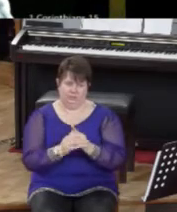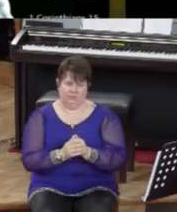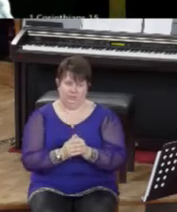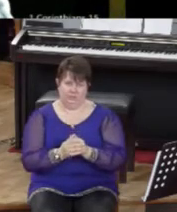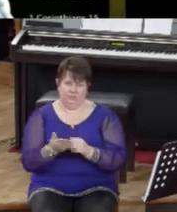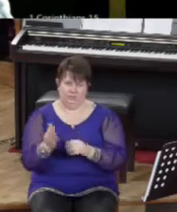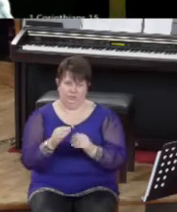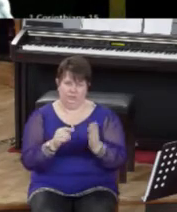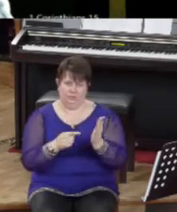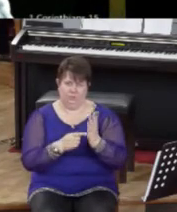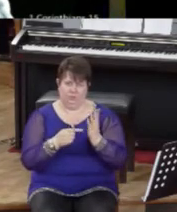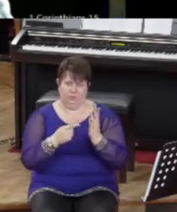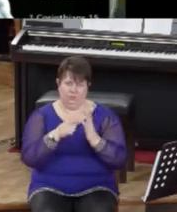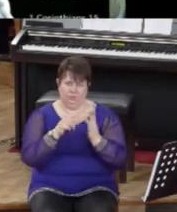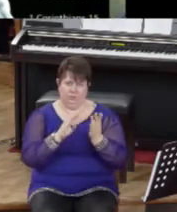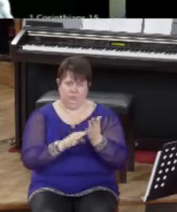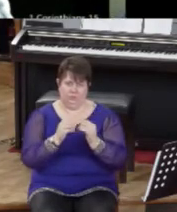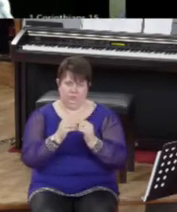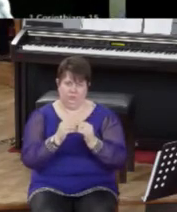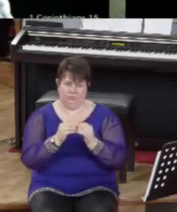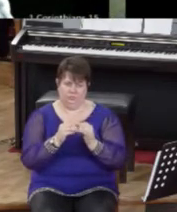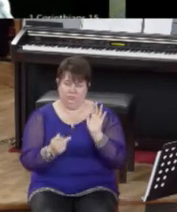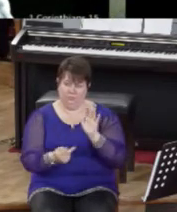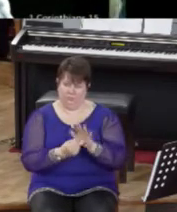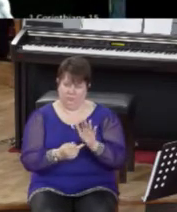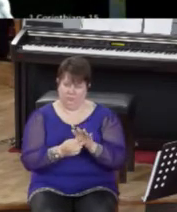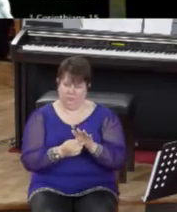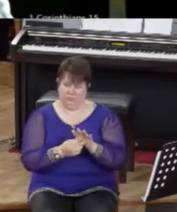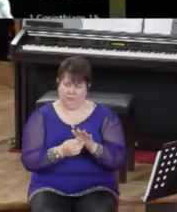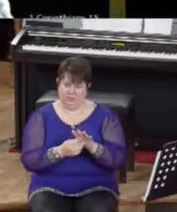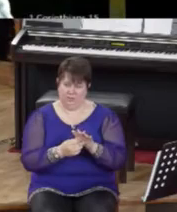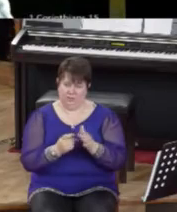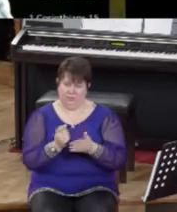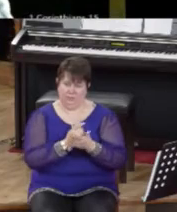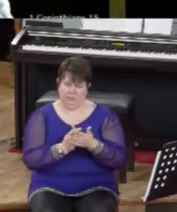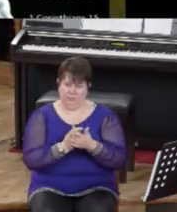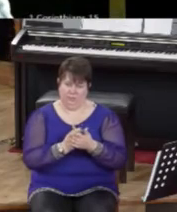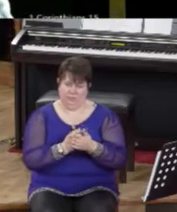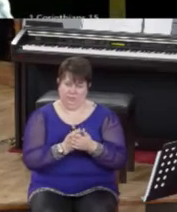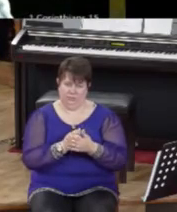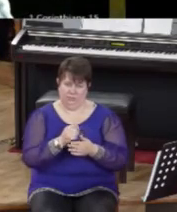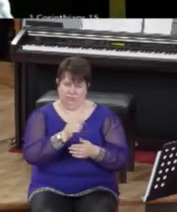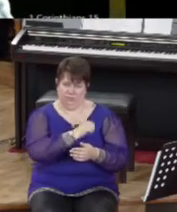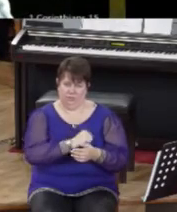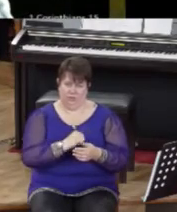the tomb is pivotal to the Christian faith.